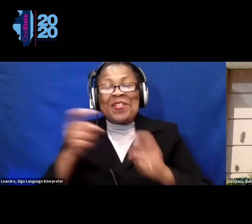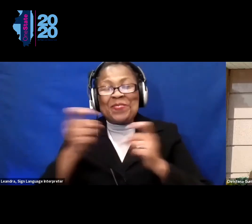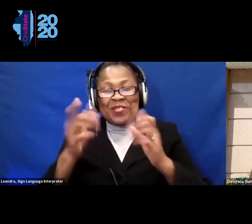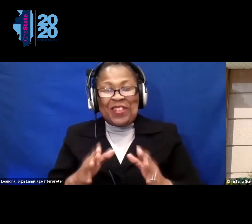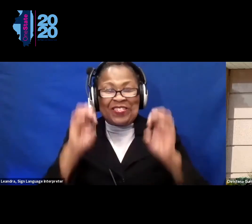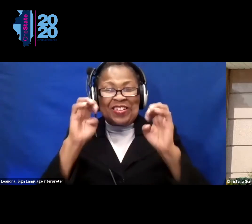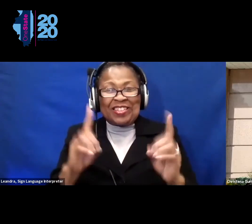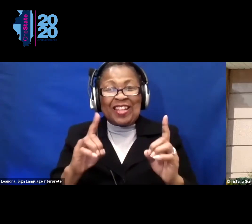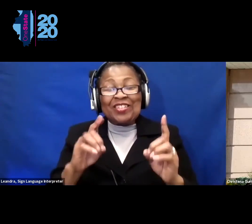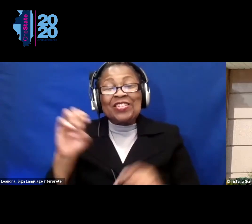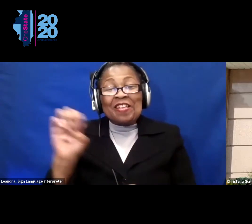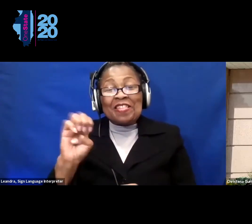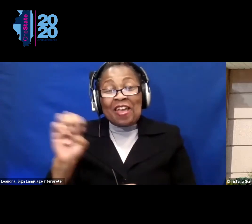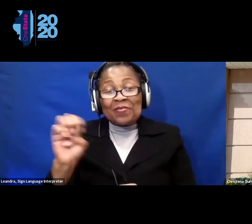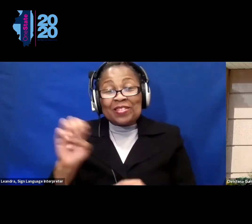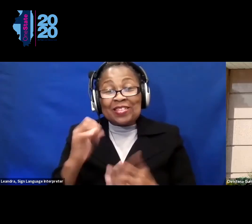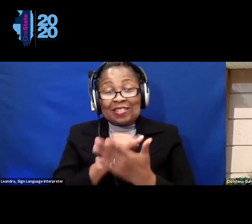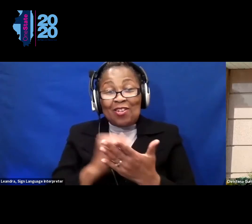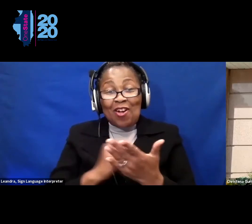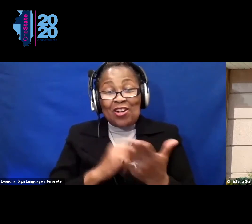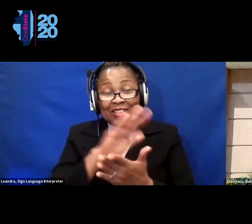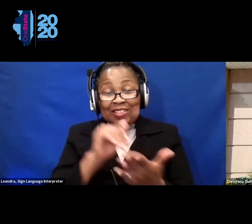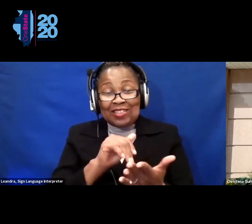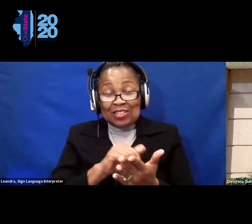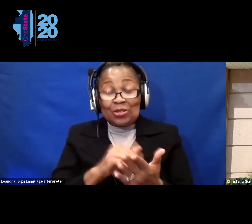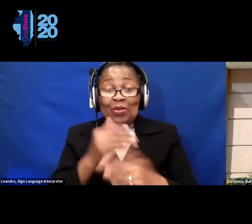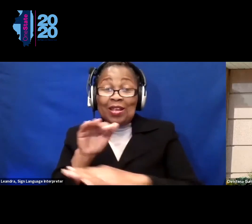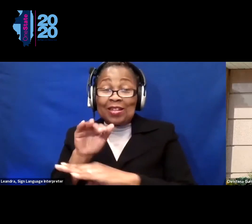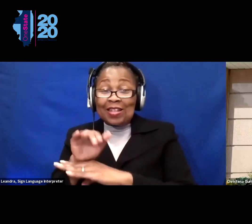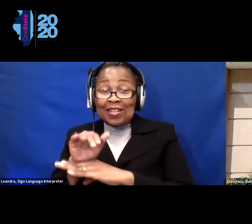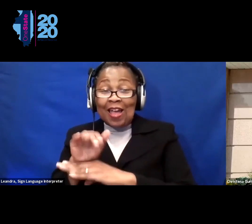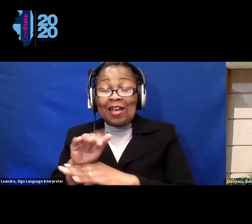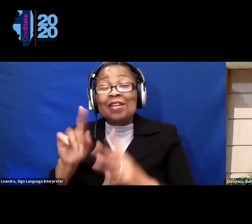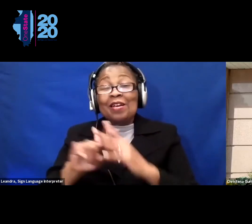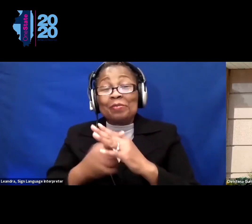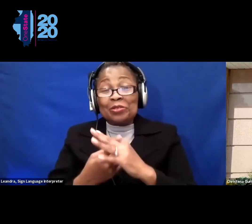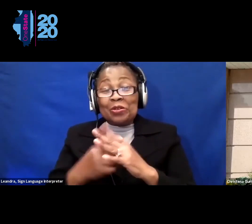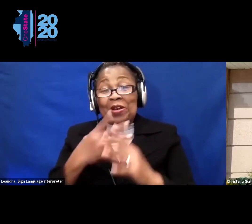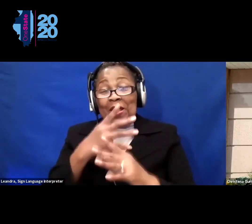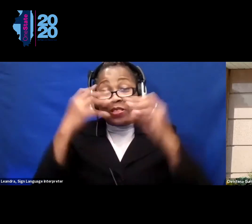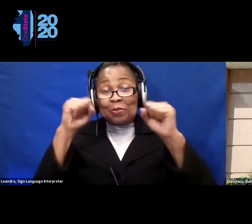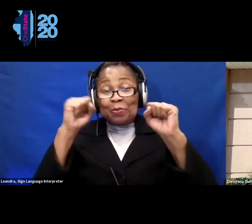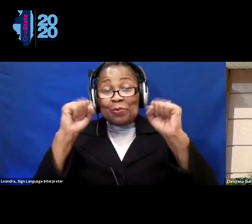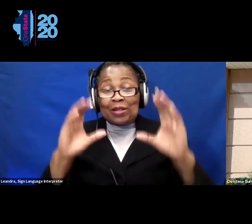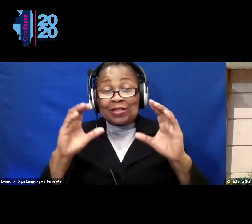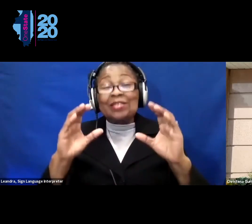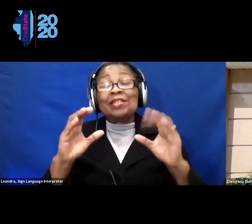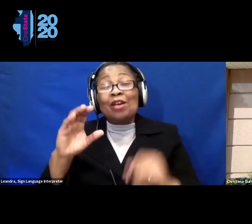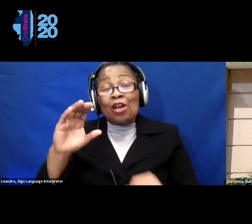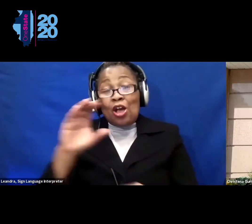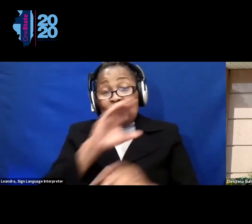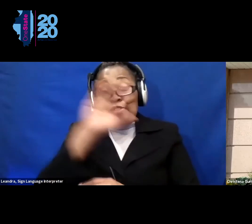at the Evanston Arts Center, and by night I am the founder and president of Chicago